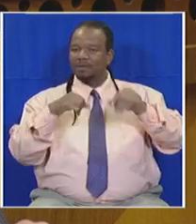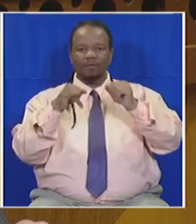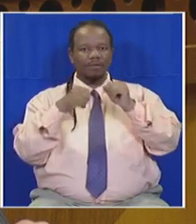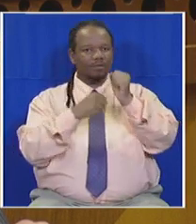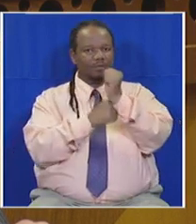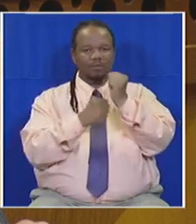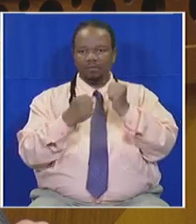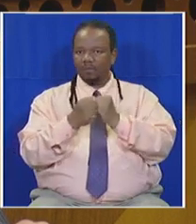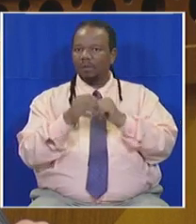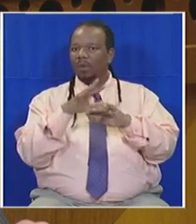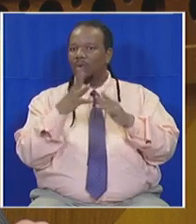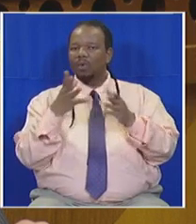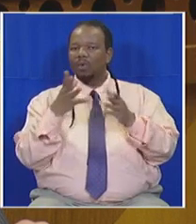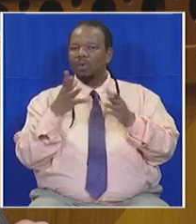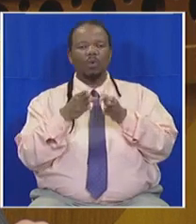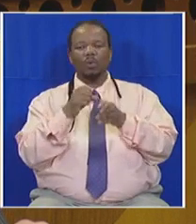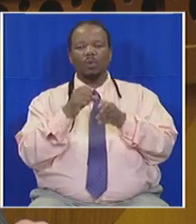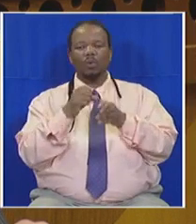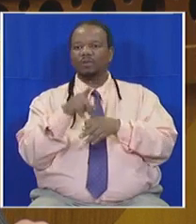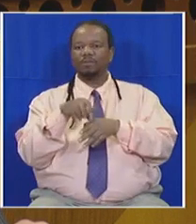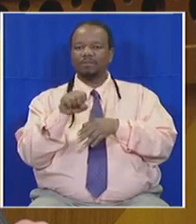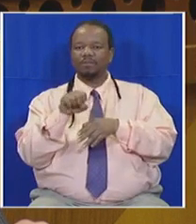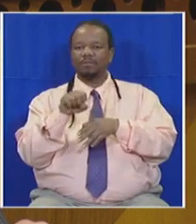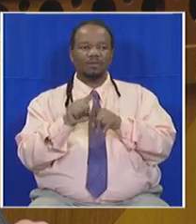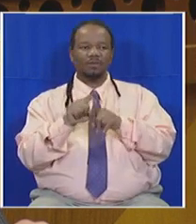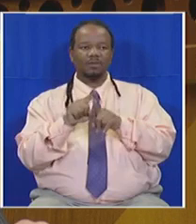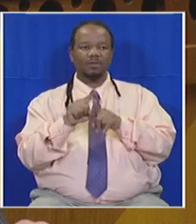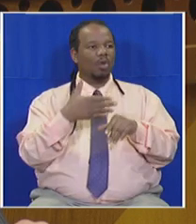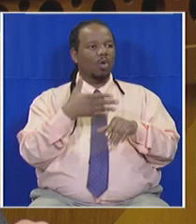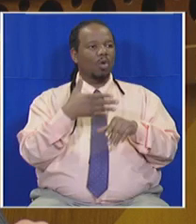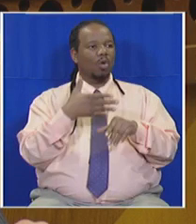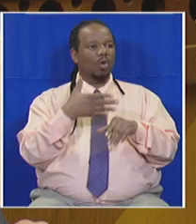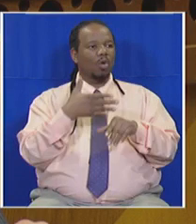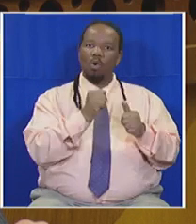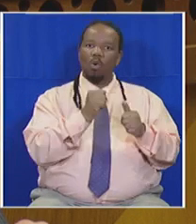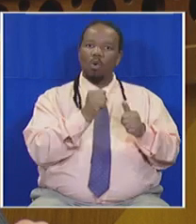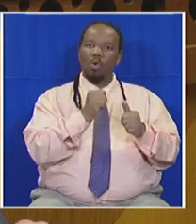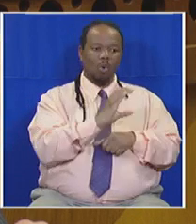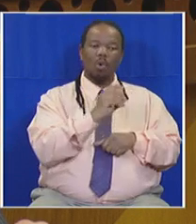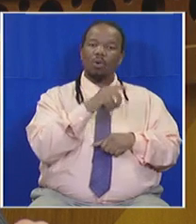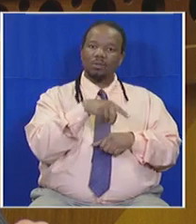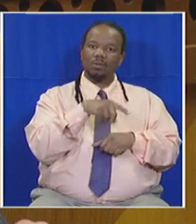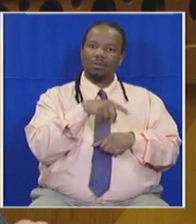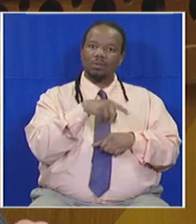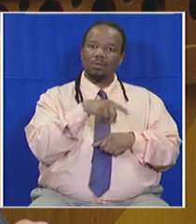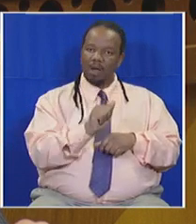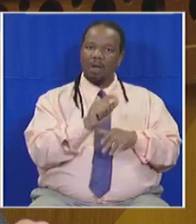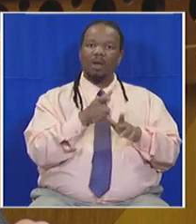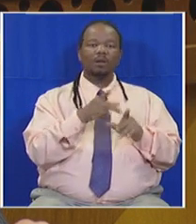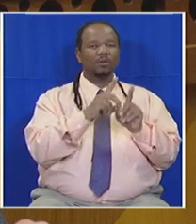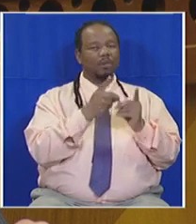or SIPs. COGTA and the Department of Rural Development and Land Reform, the Department of Planning, Monitoring and Evaluation